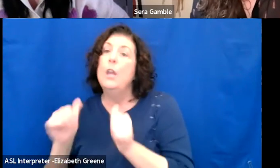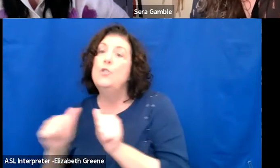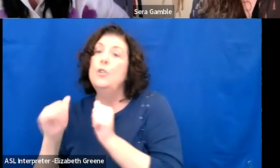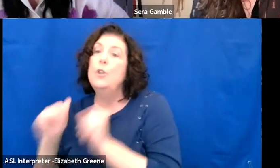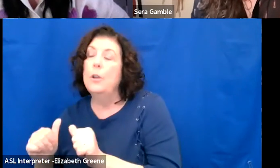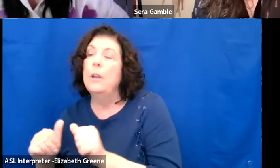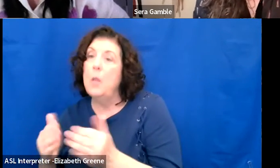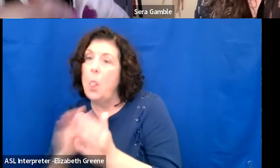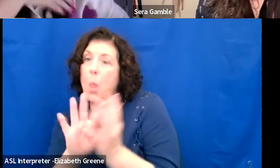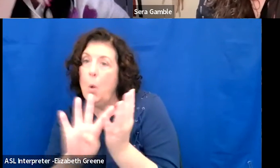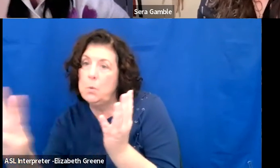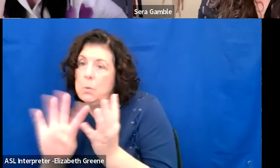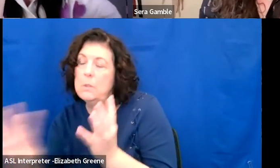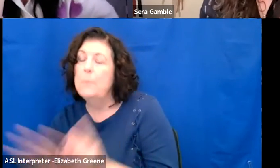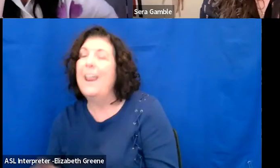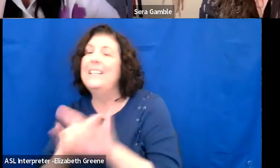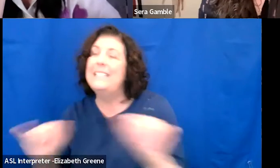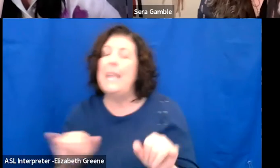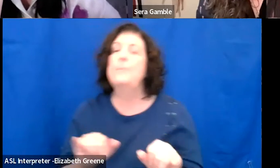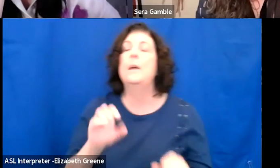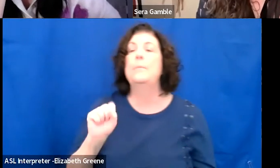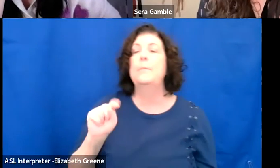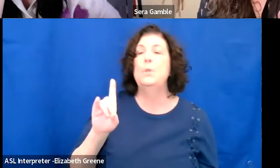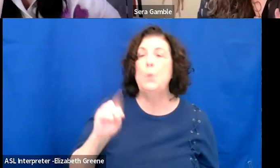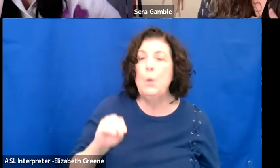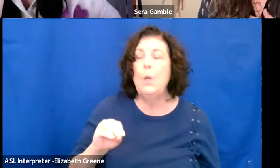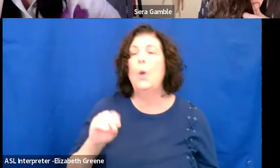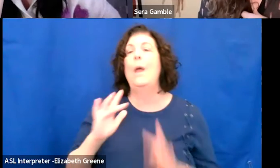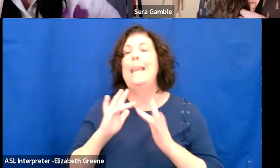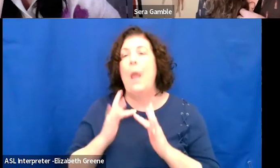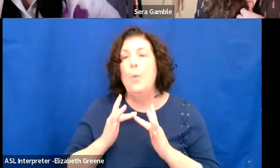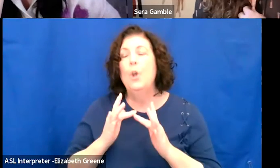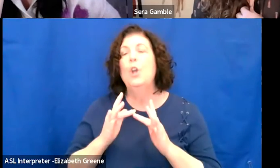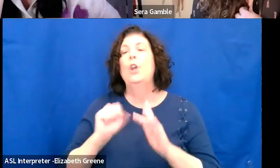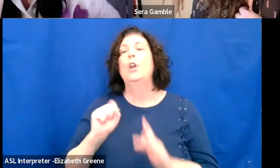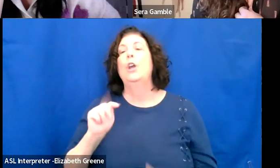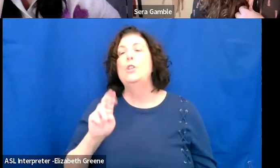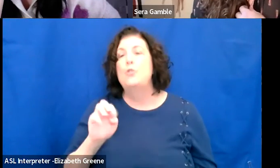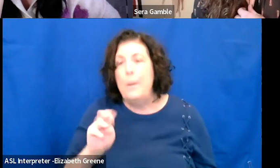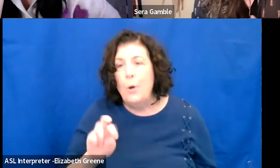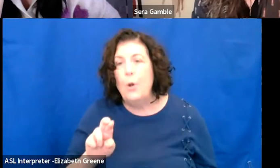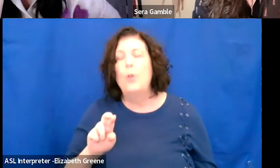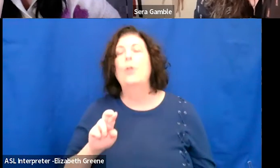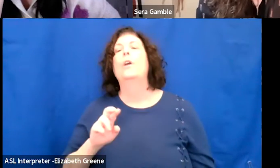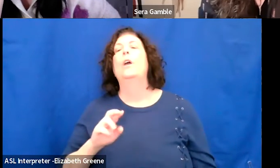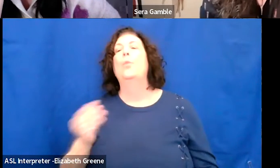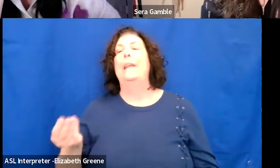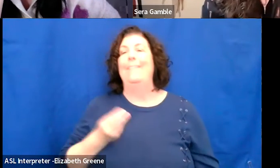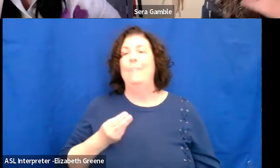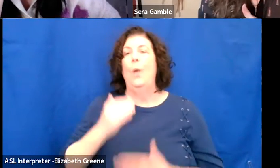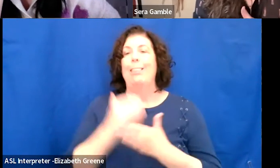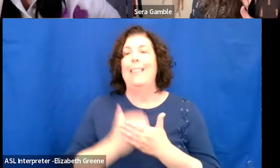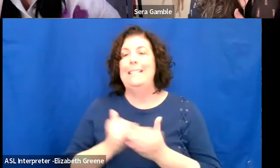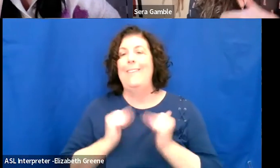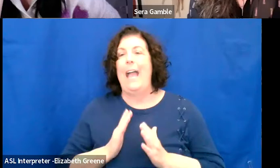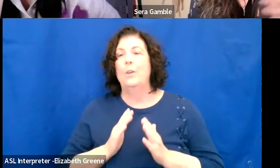the network or the streamer and your casting director is giving you these lists of name actors who are offer only. And you're meeting with them and